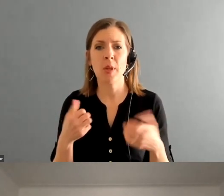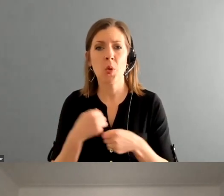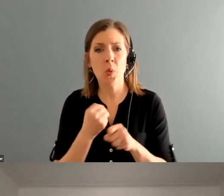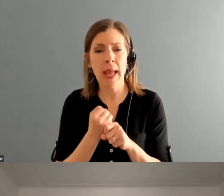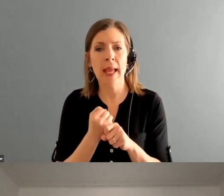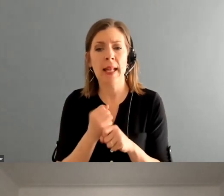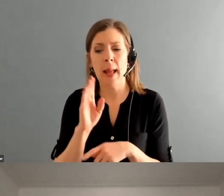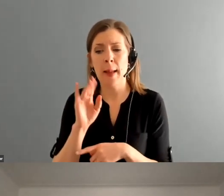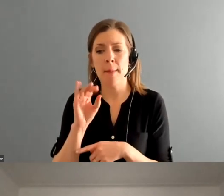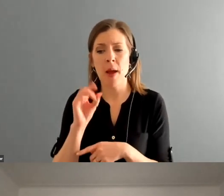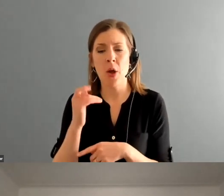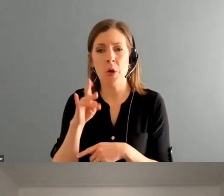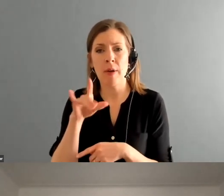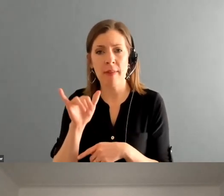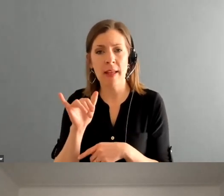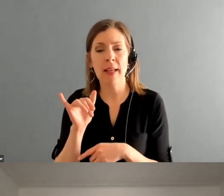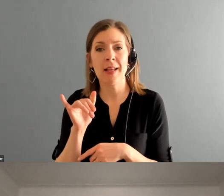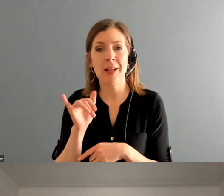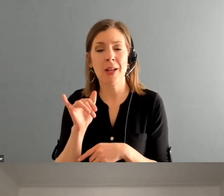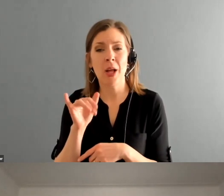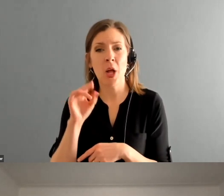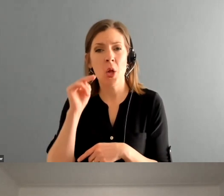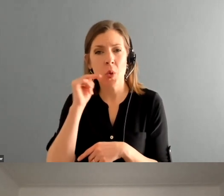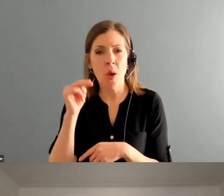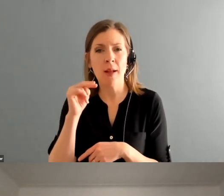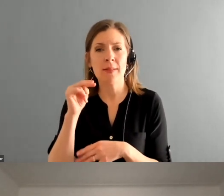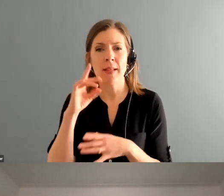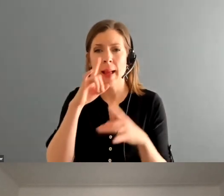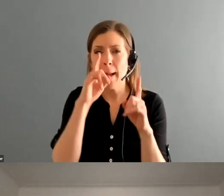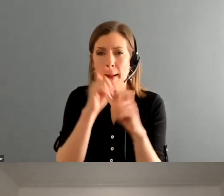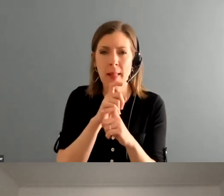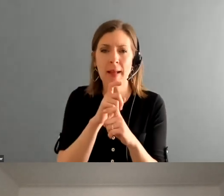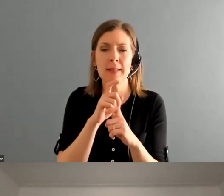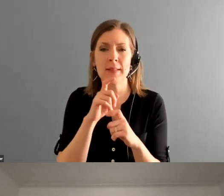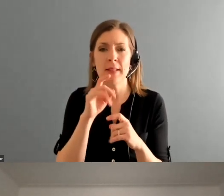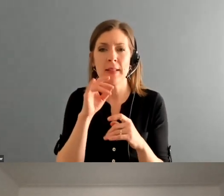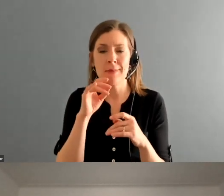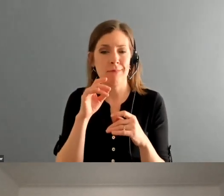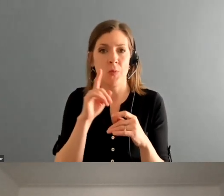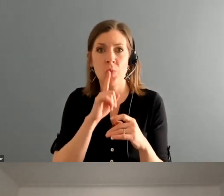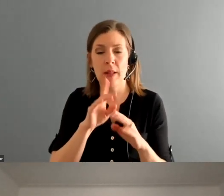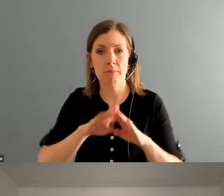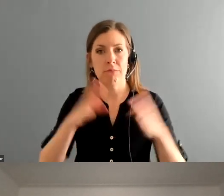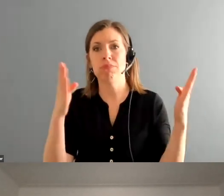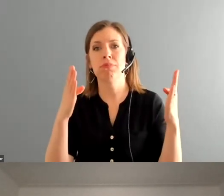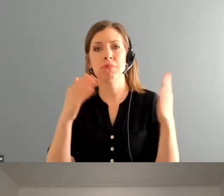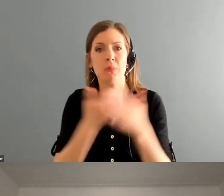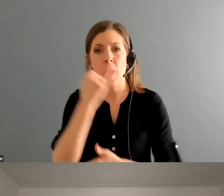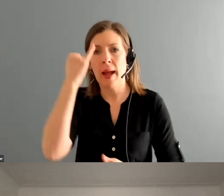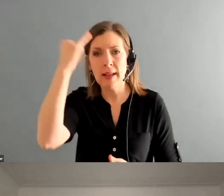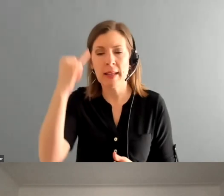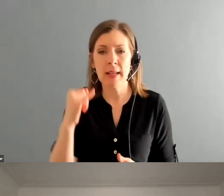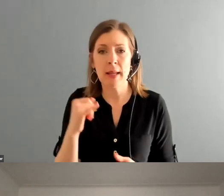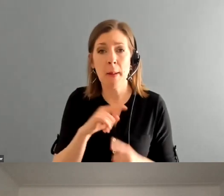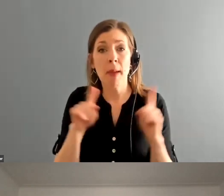created a biography that was nuanced and complex, that was groundbreaking. But in terms of